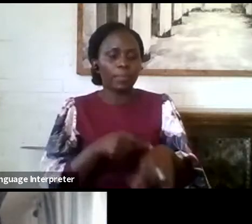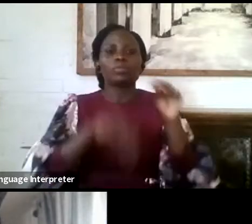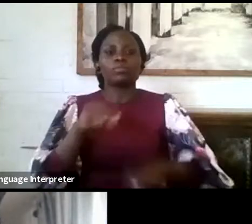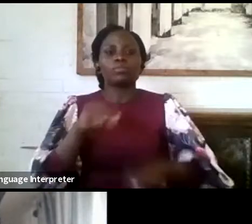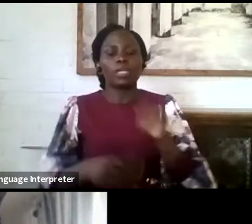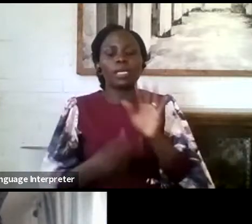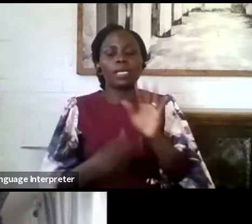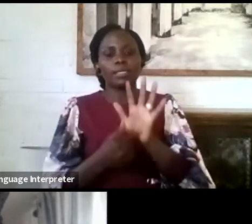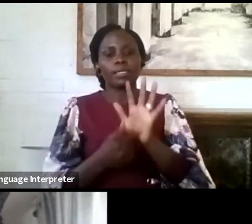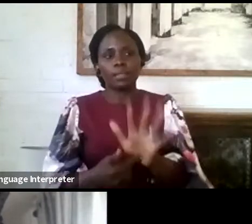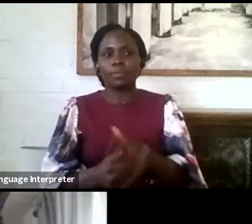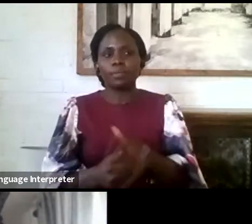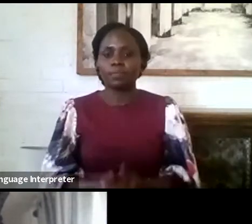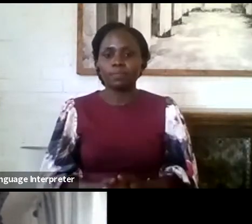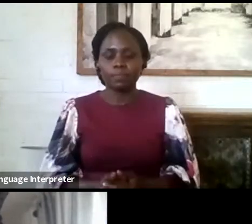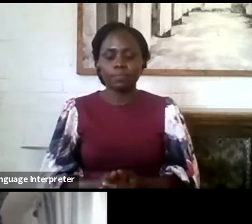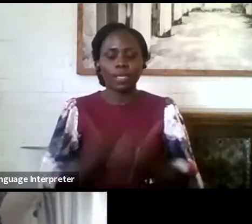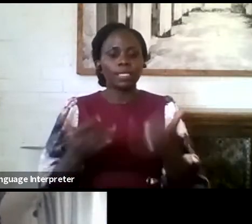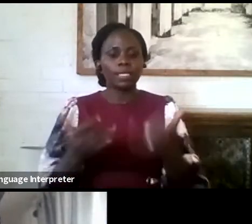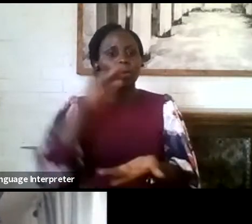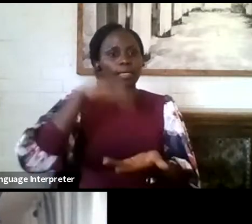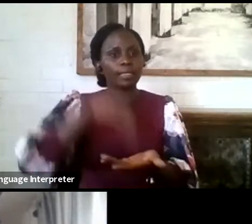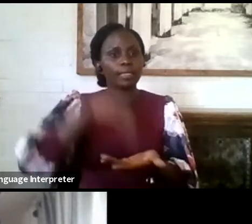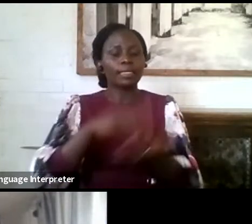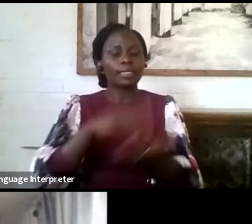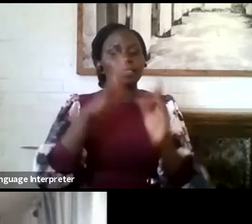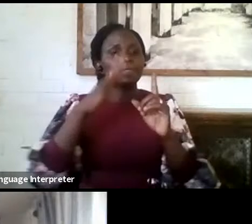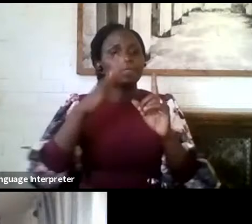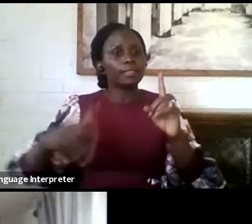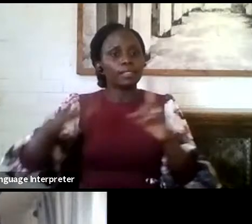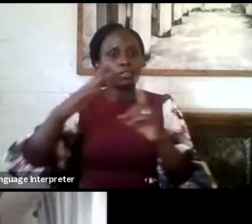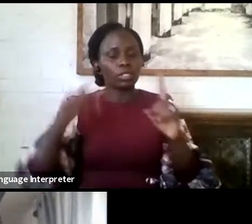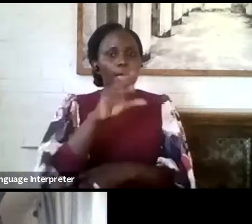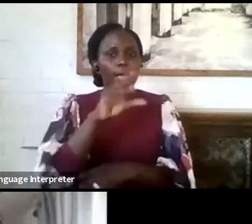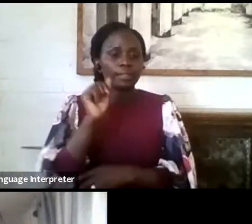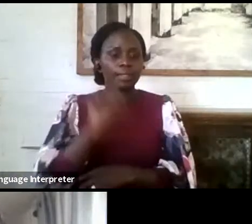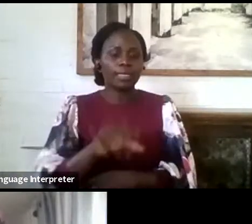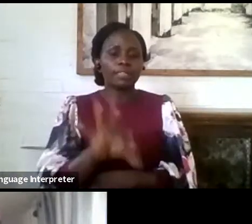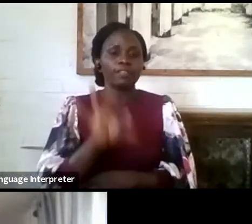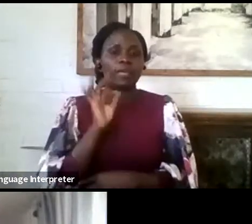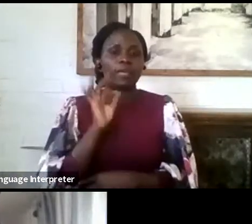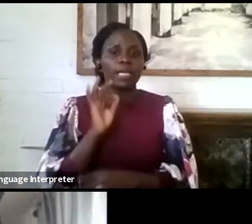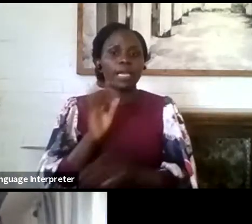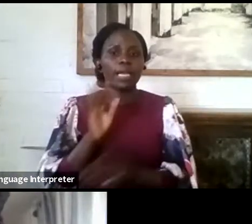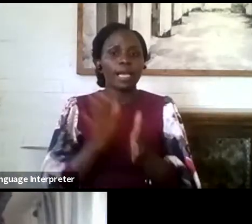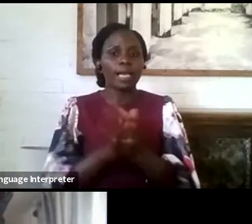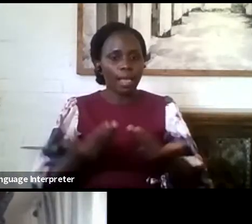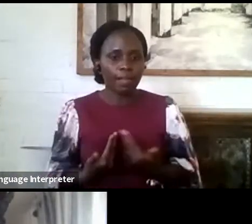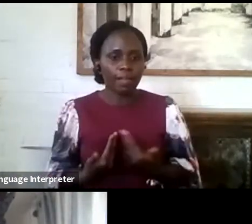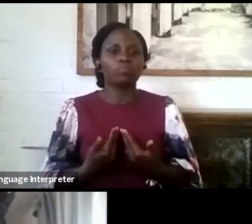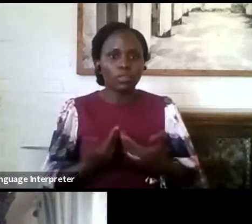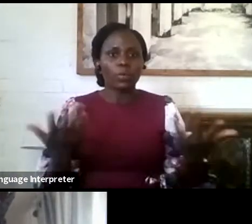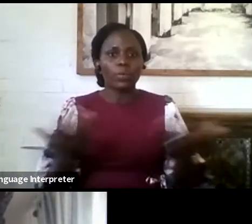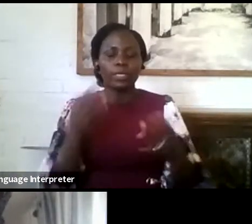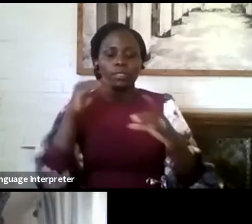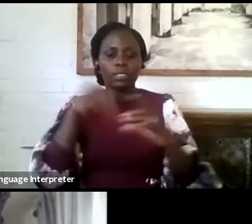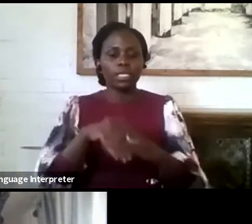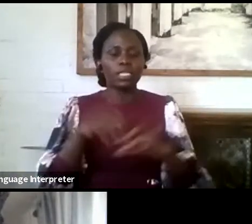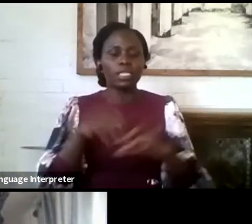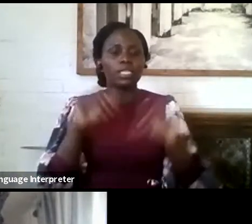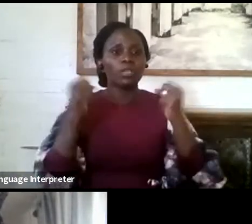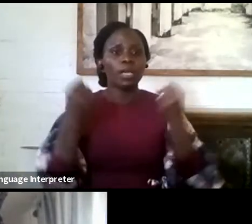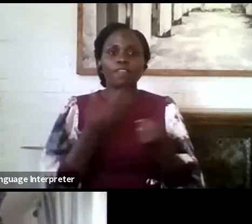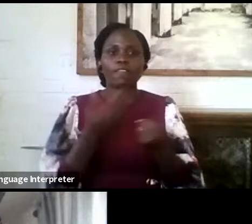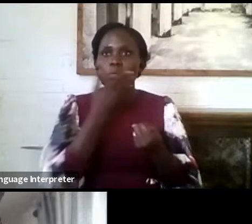and again, digital ID can help to identify and reach the poorest within our society for better social